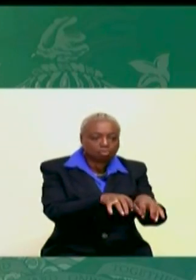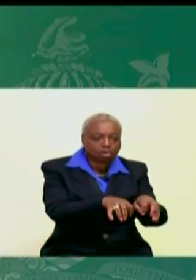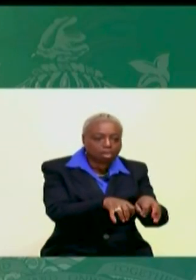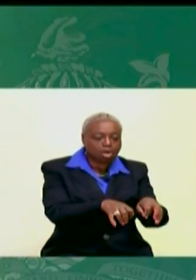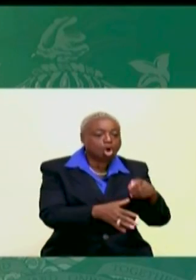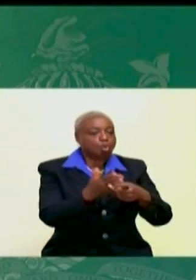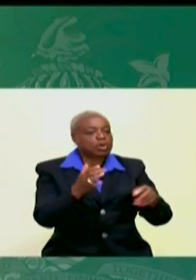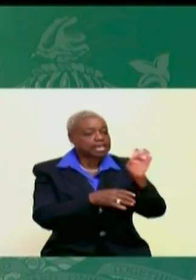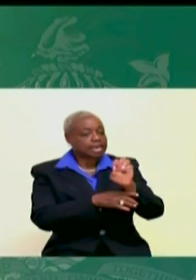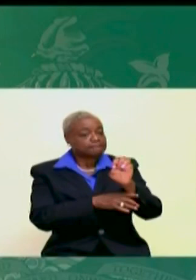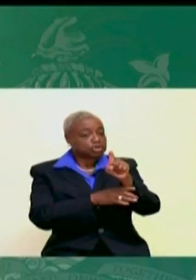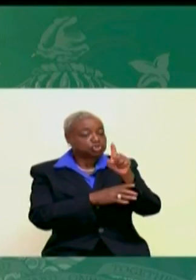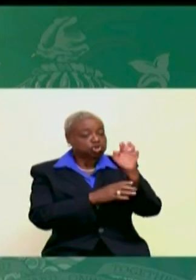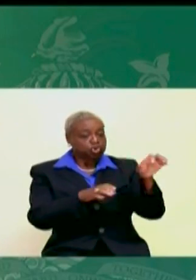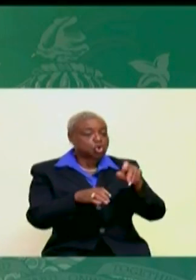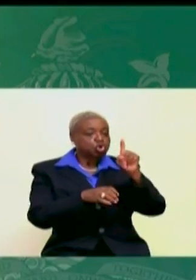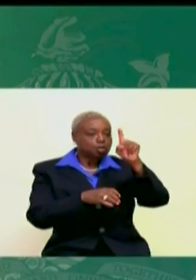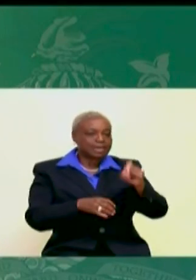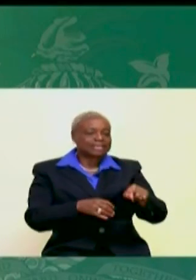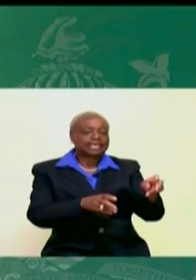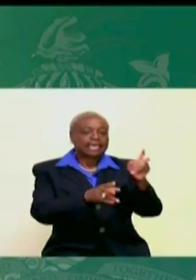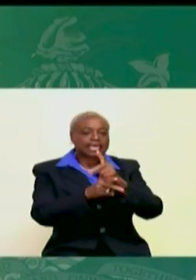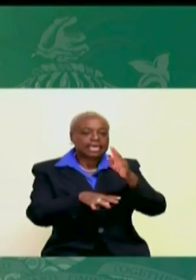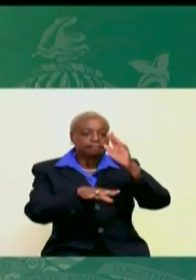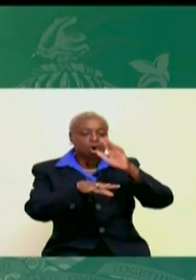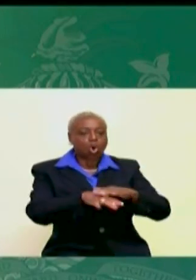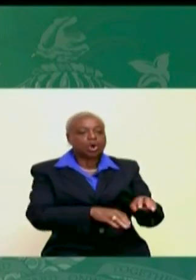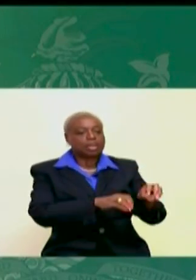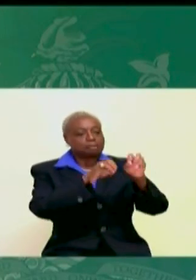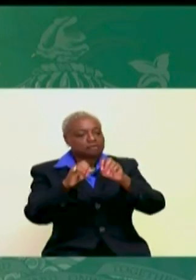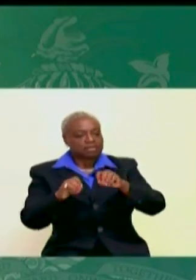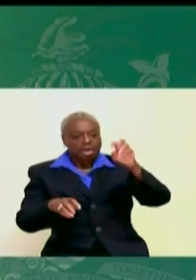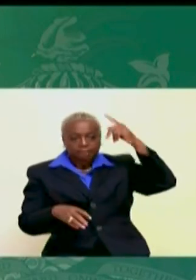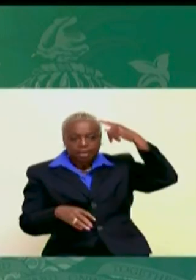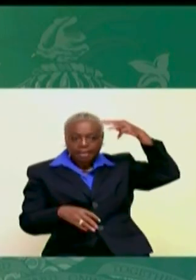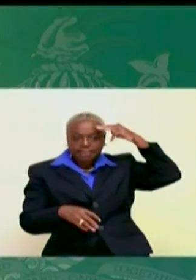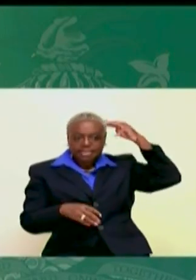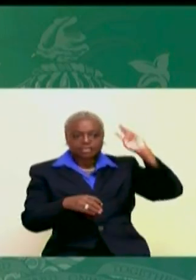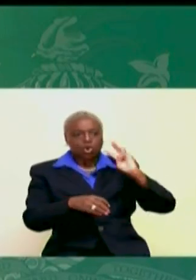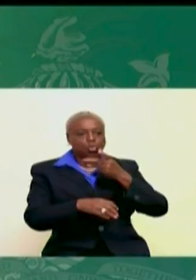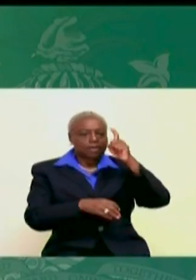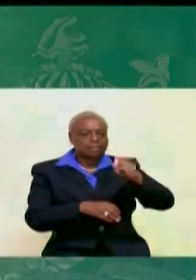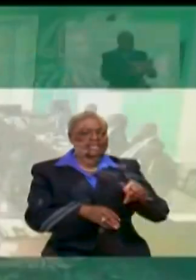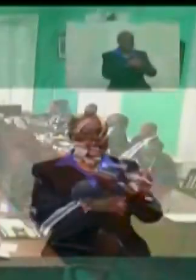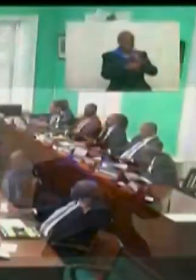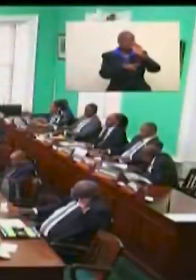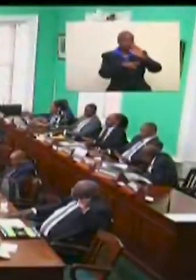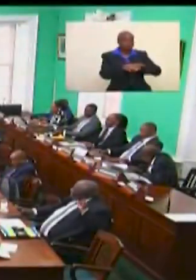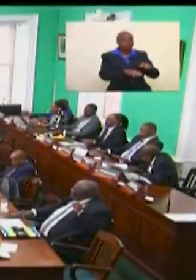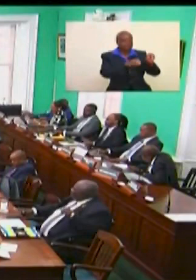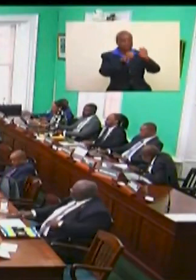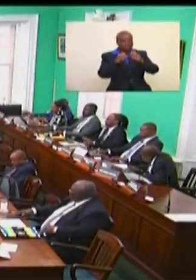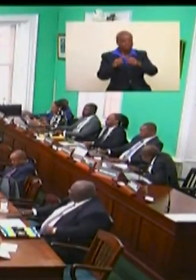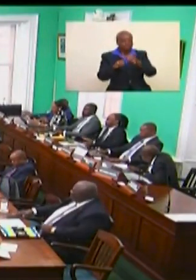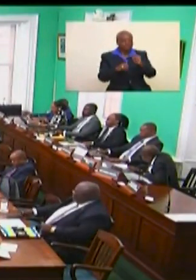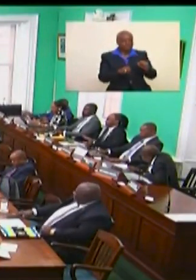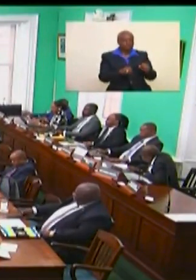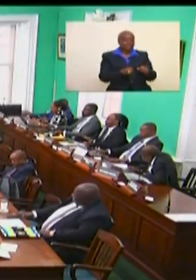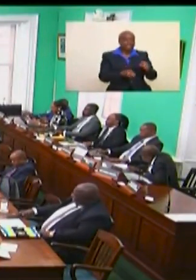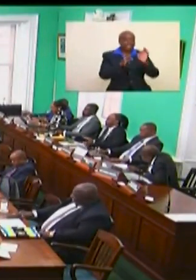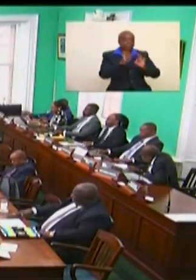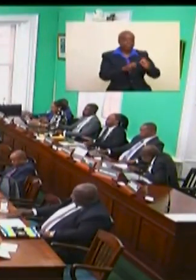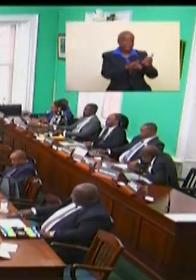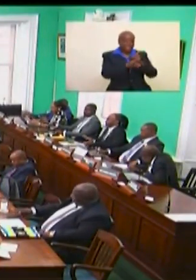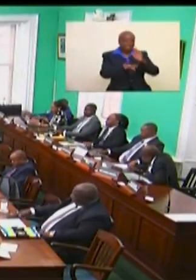to keep on moving. Prime Minister, we got to just keep on moving. We just got to keep on moving. And if we keep